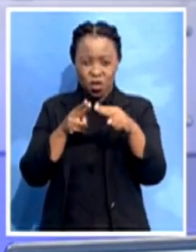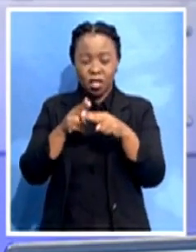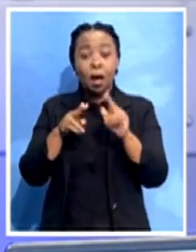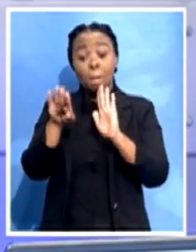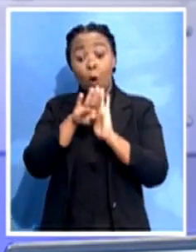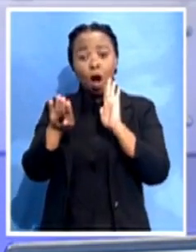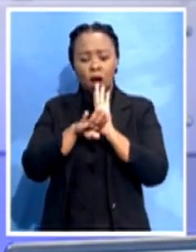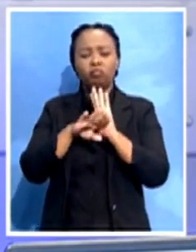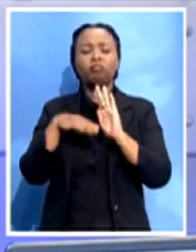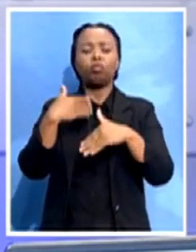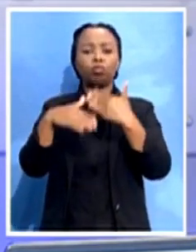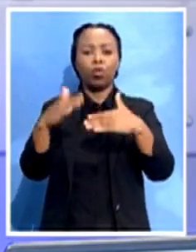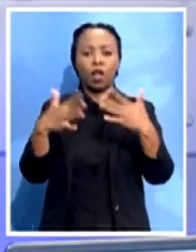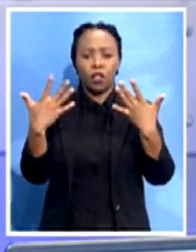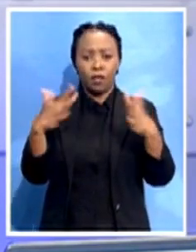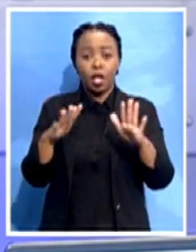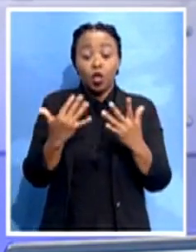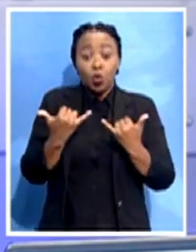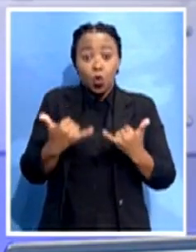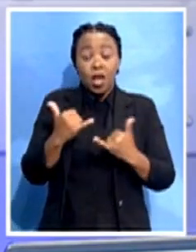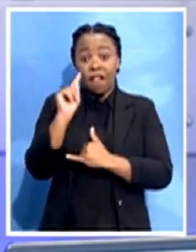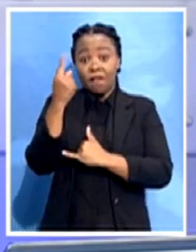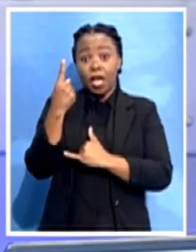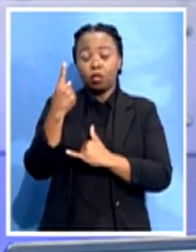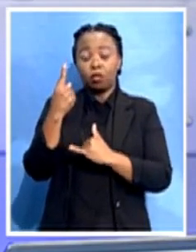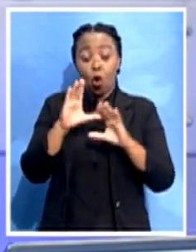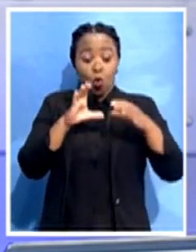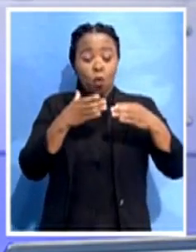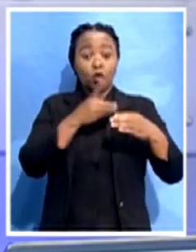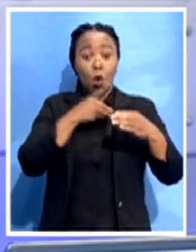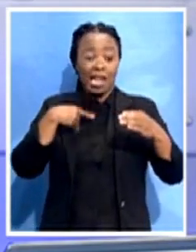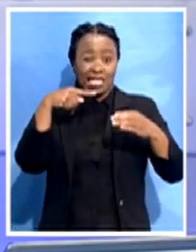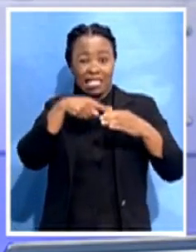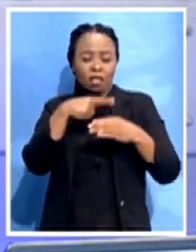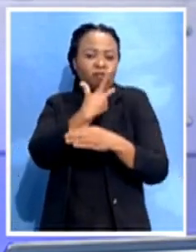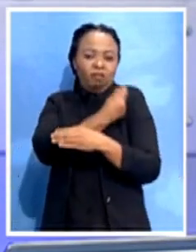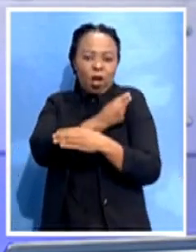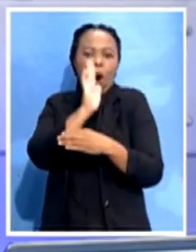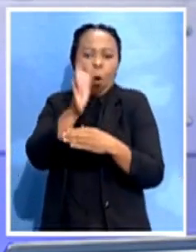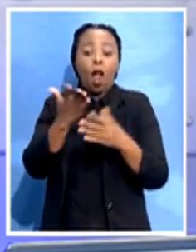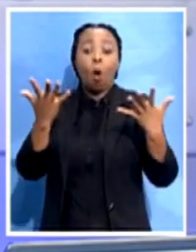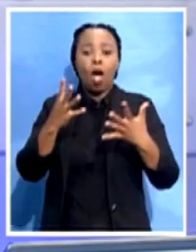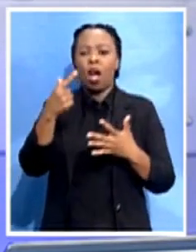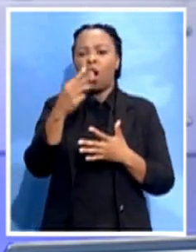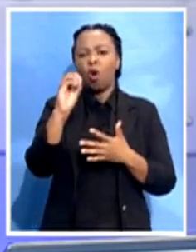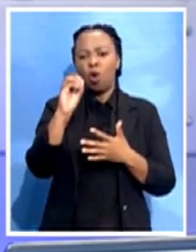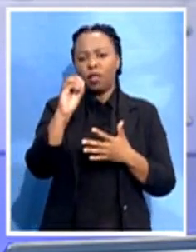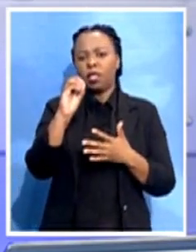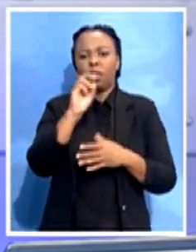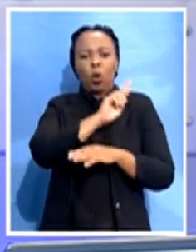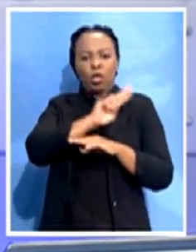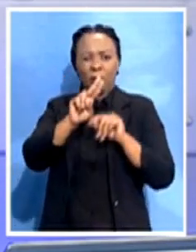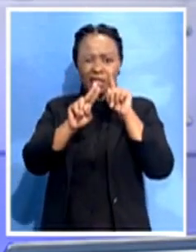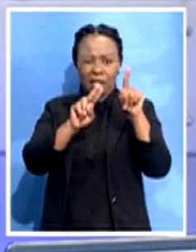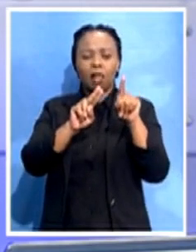of doctors will get their vaccines at the Groote Schuur hospital. The facility hopes to vaccinate 250